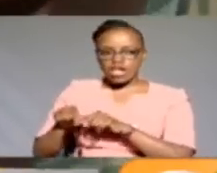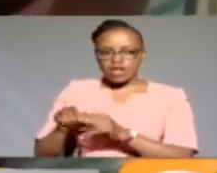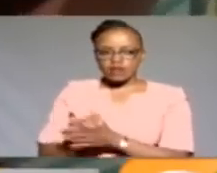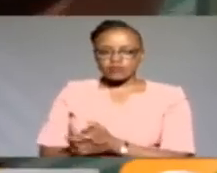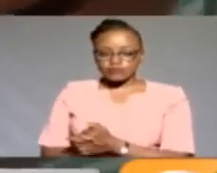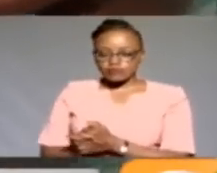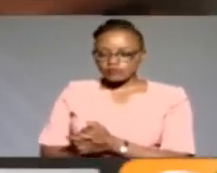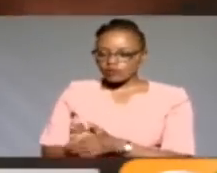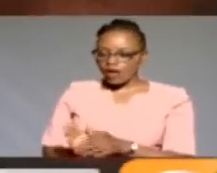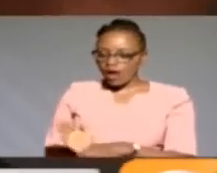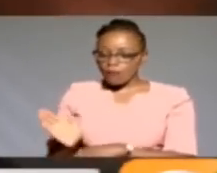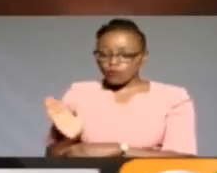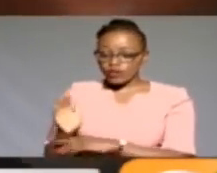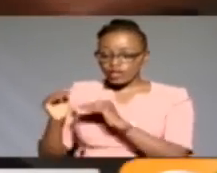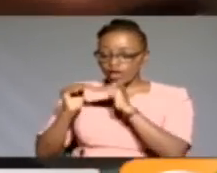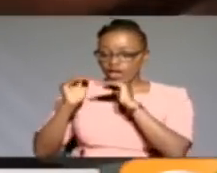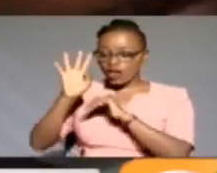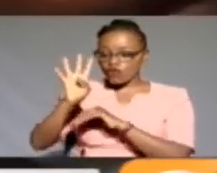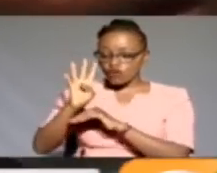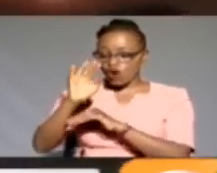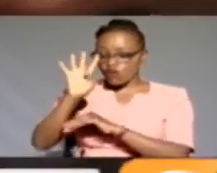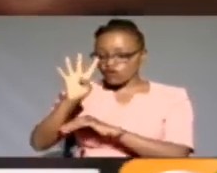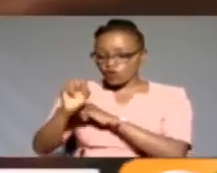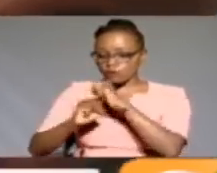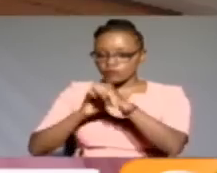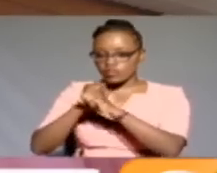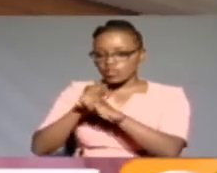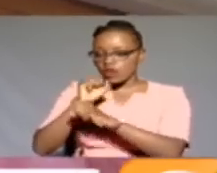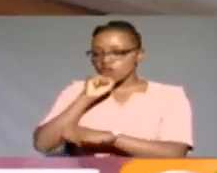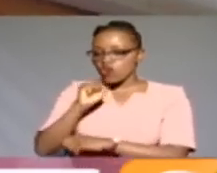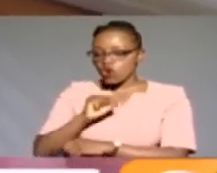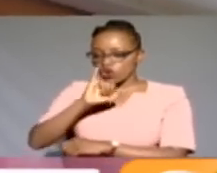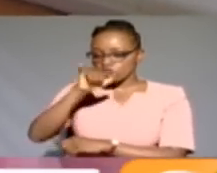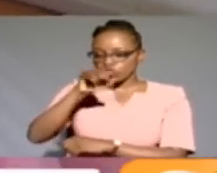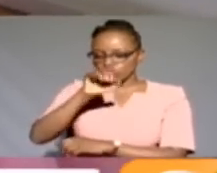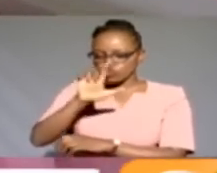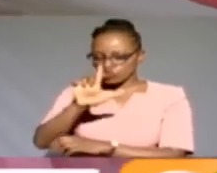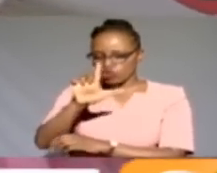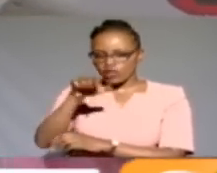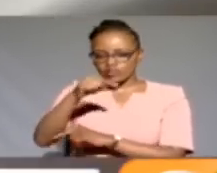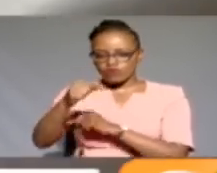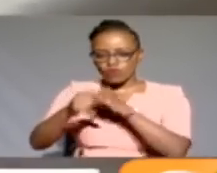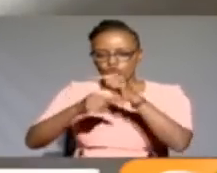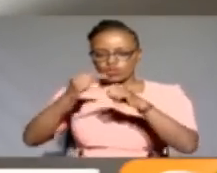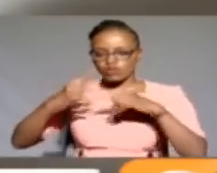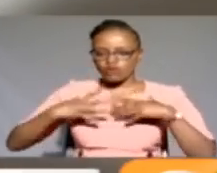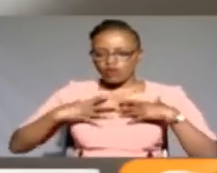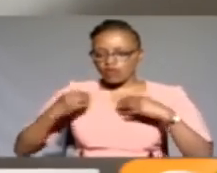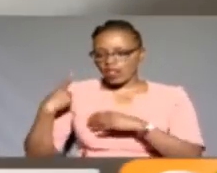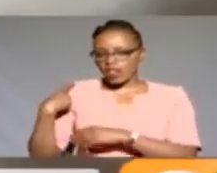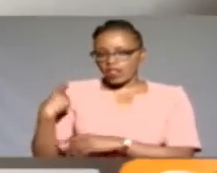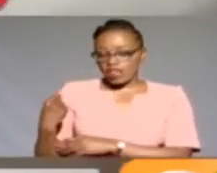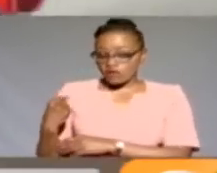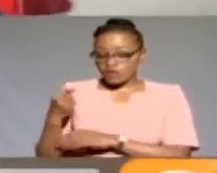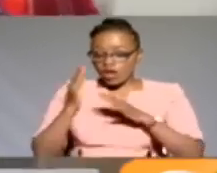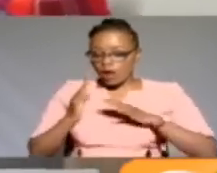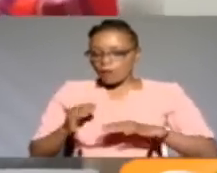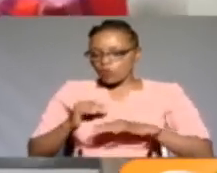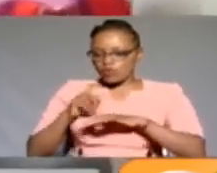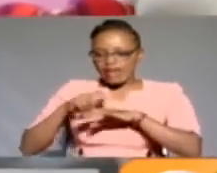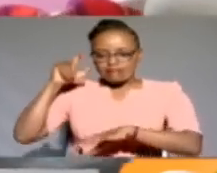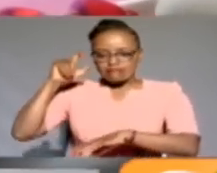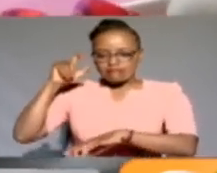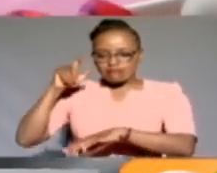At the Mwingi Level 4 Hospital, 4-year-old Joel Musili is fighting for his life. He is the latest victim of a vicious snake